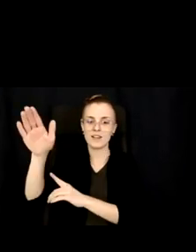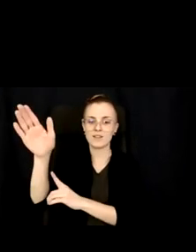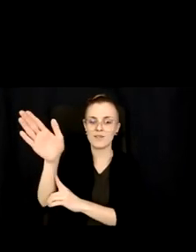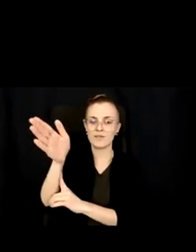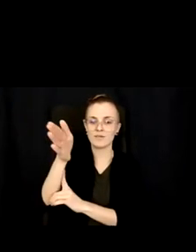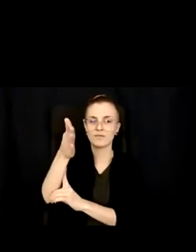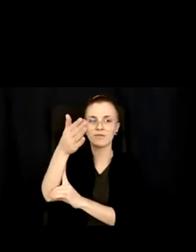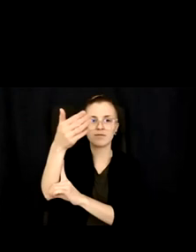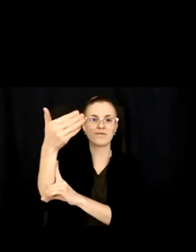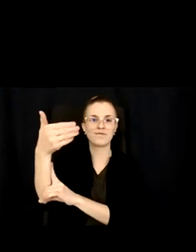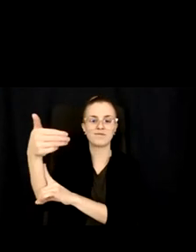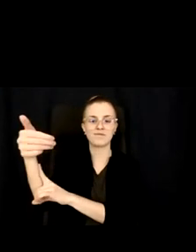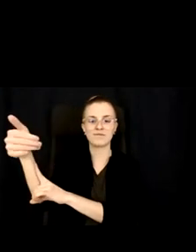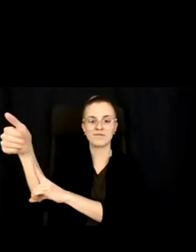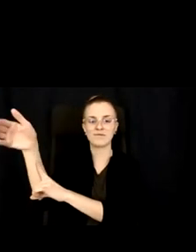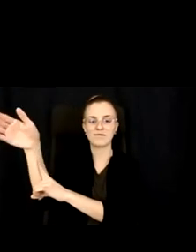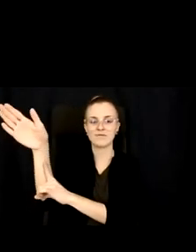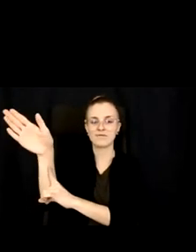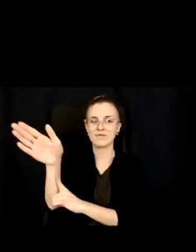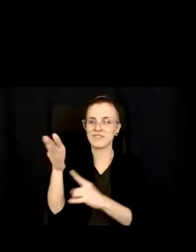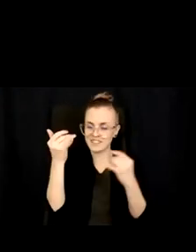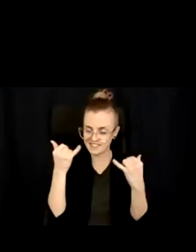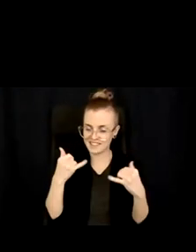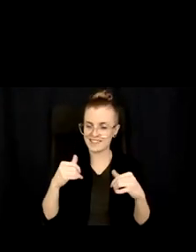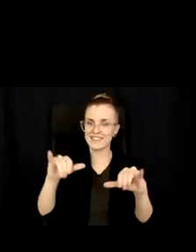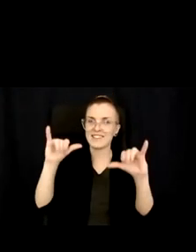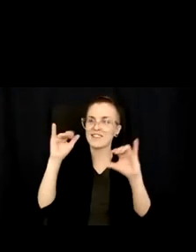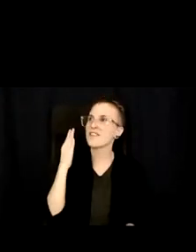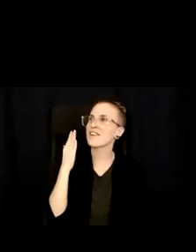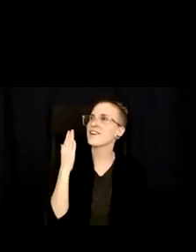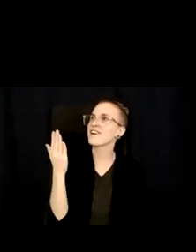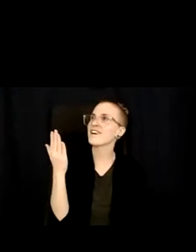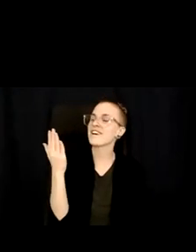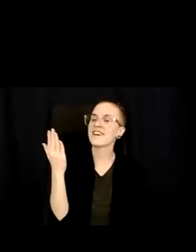That our flag was still